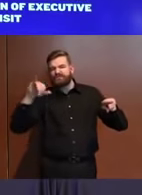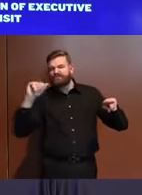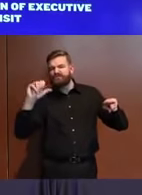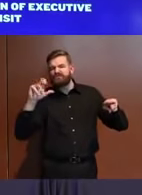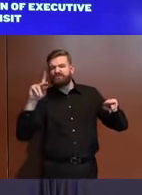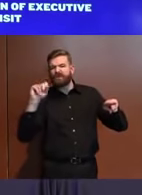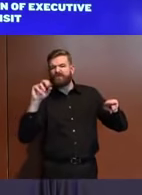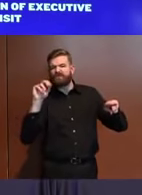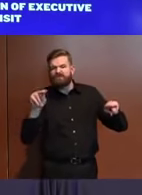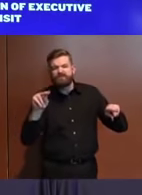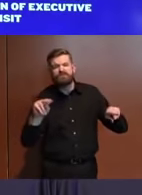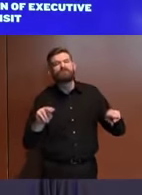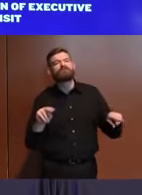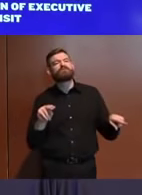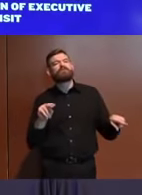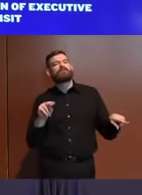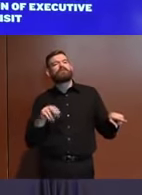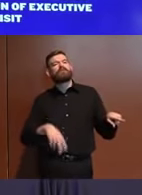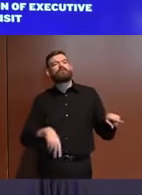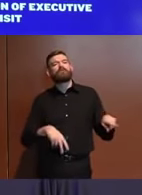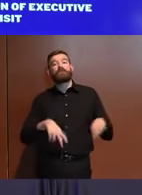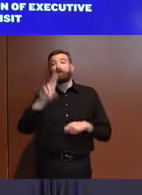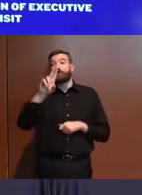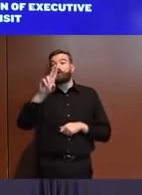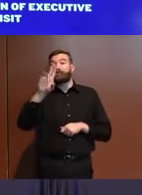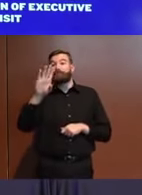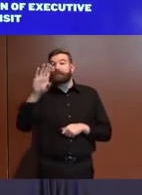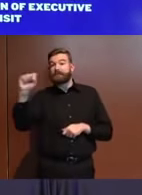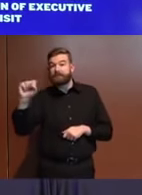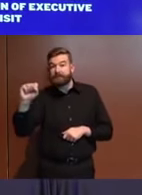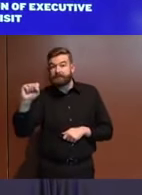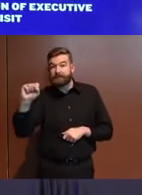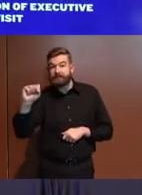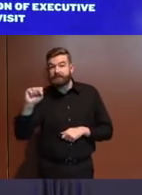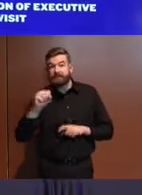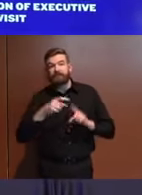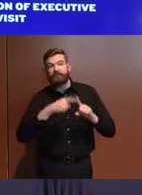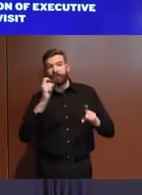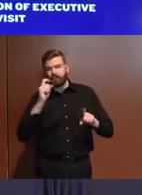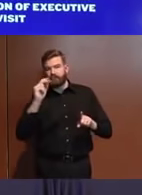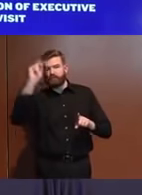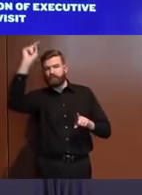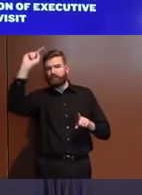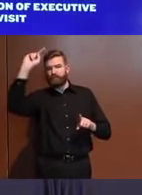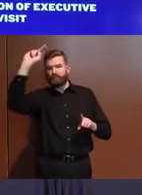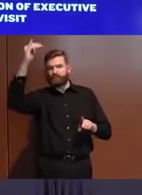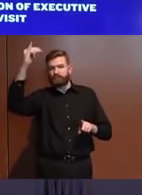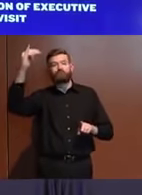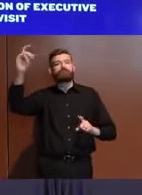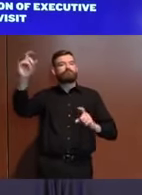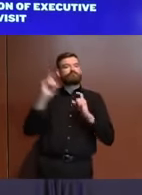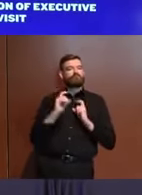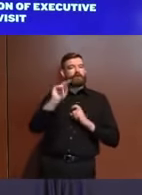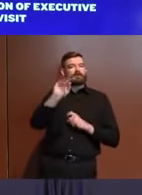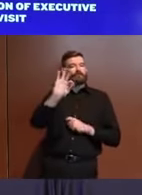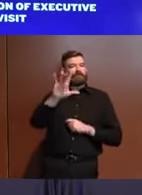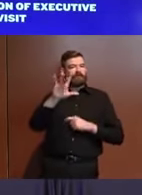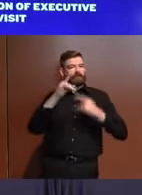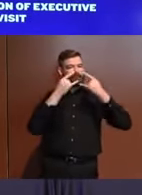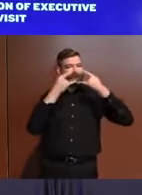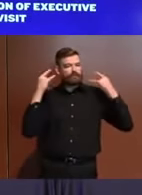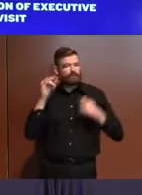have a huge presence in Weehawken, are stepping up with some N95s. Thank you to the team